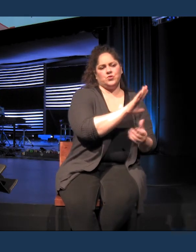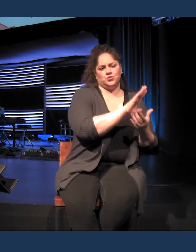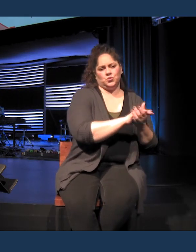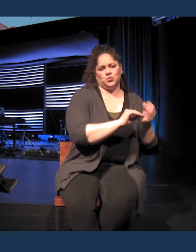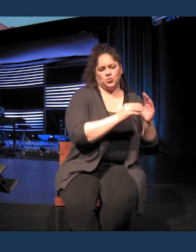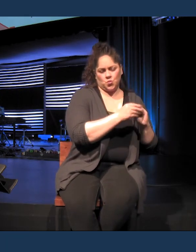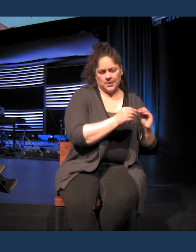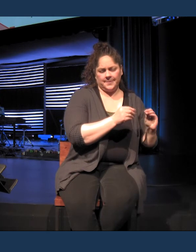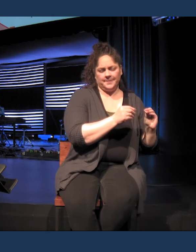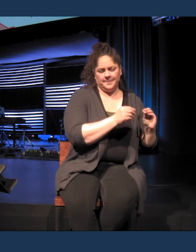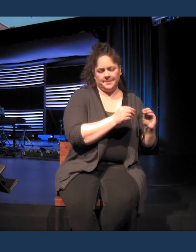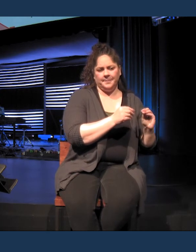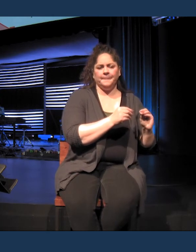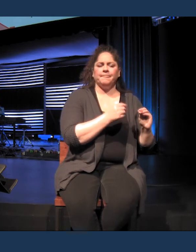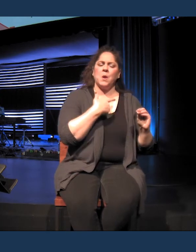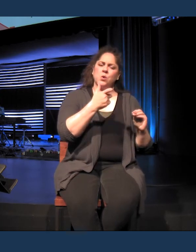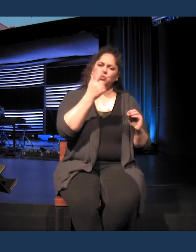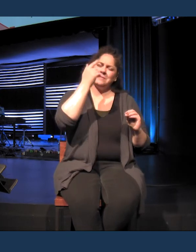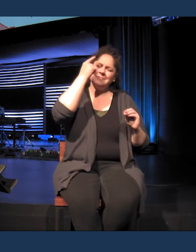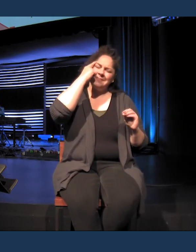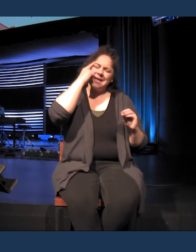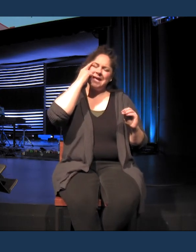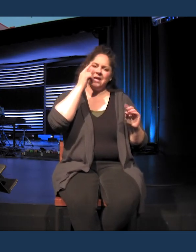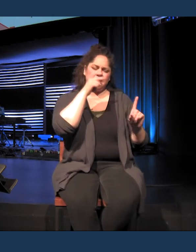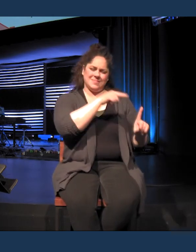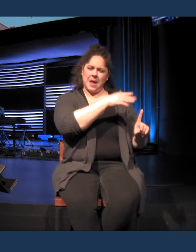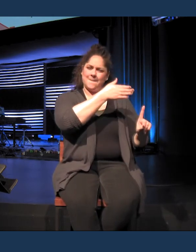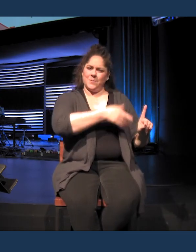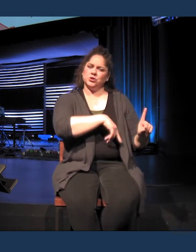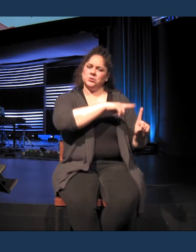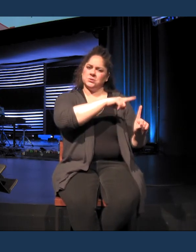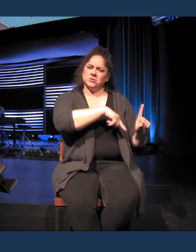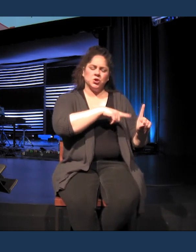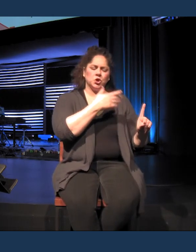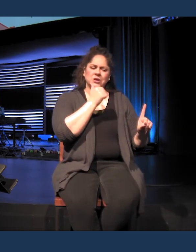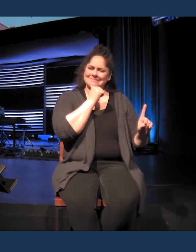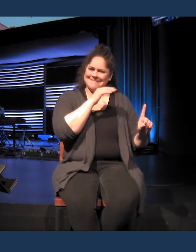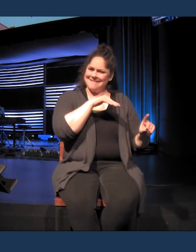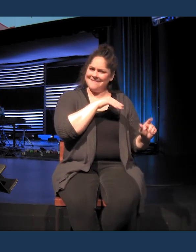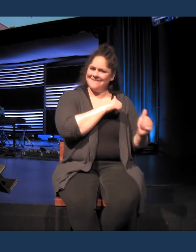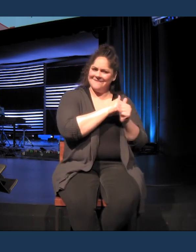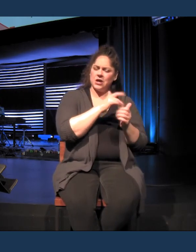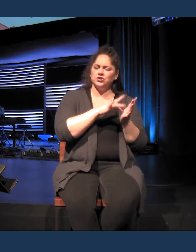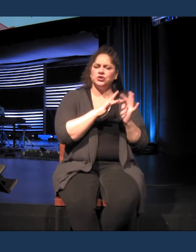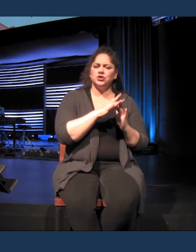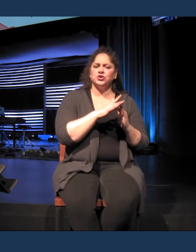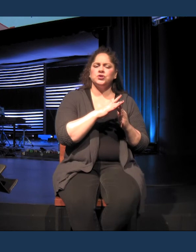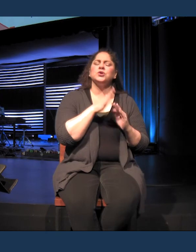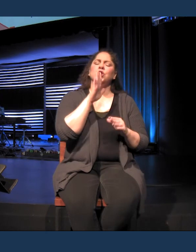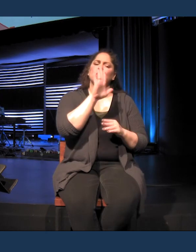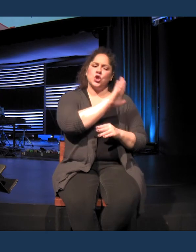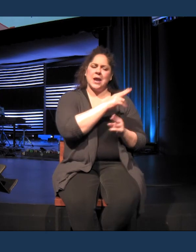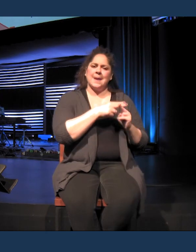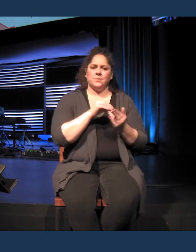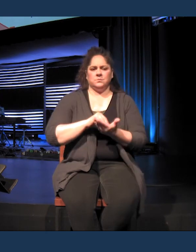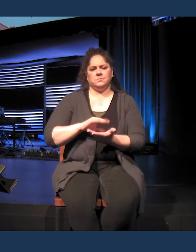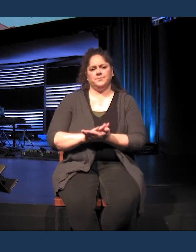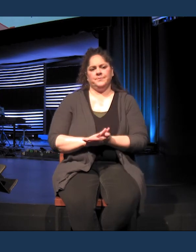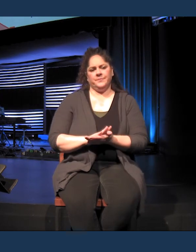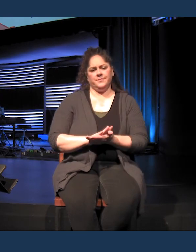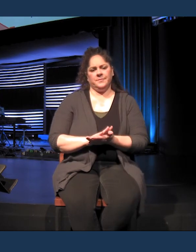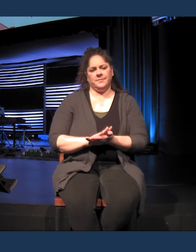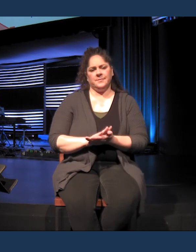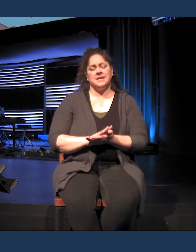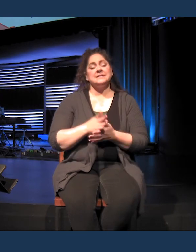I want you to think about that person in your life who is not a follower of Jesus. Write their name down. And instead of praying for them and saying, God,